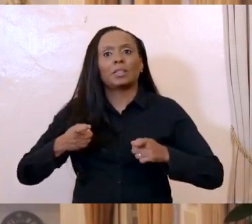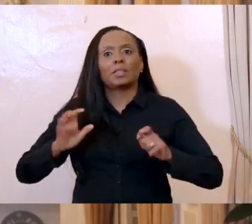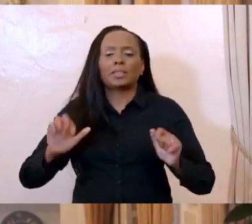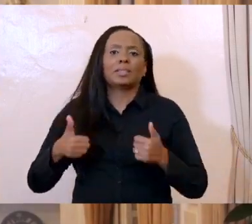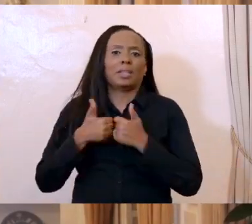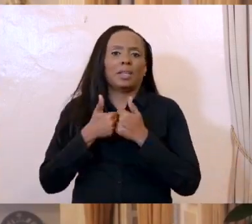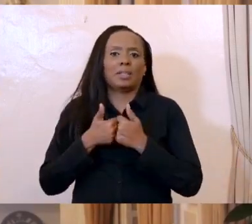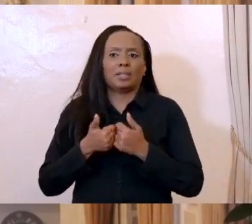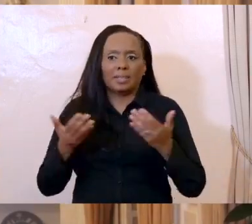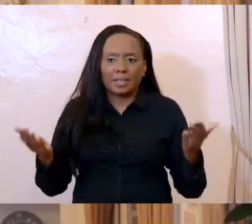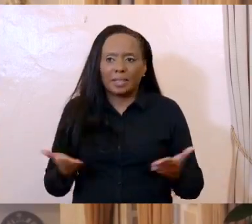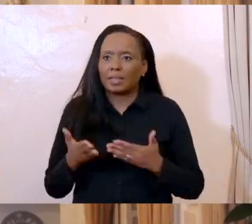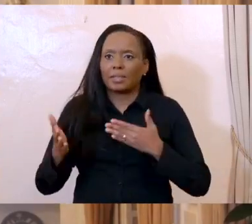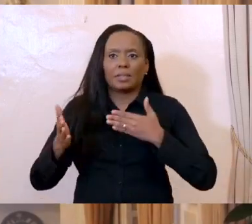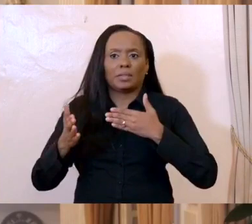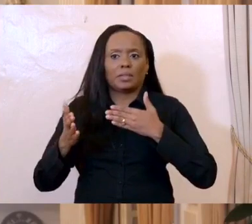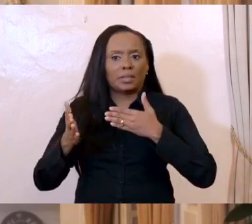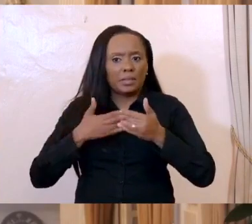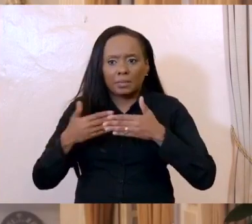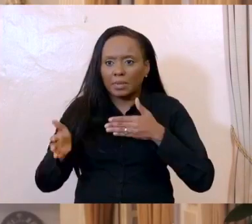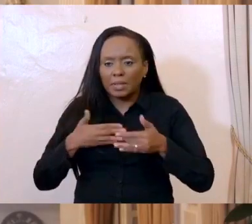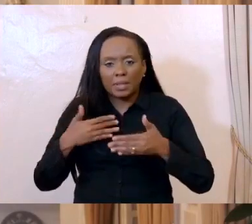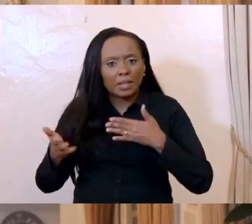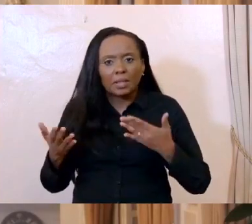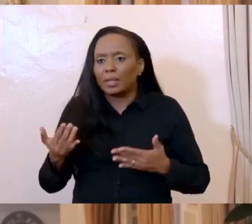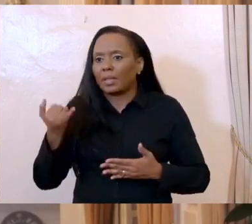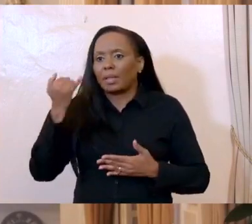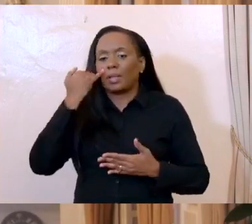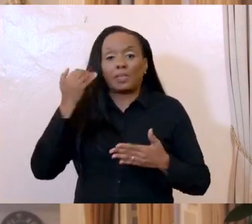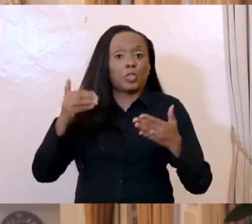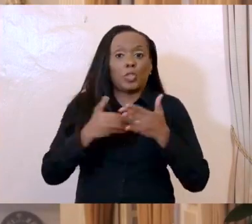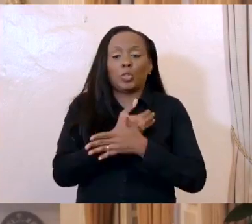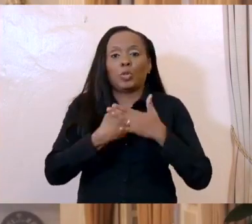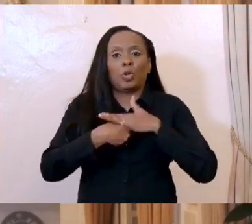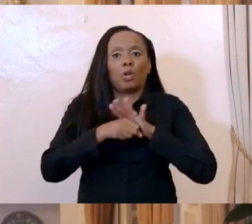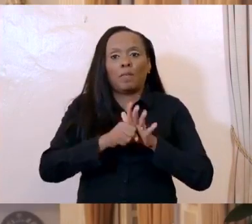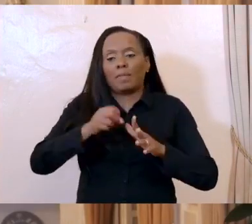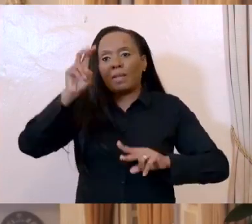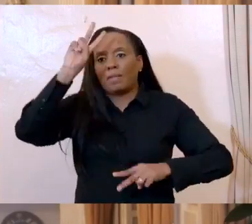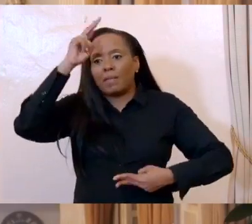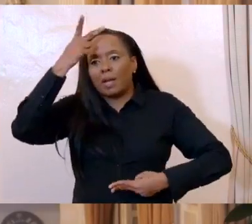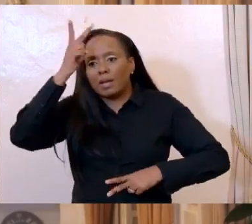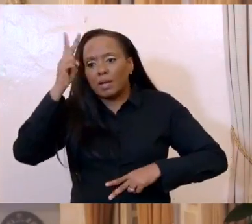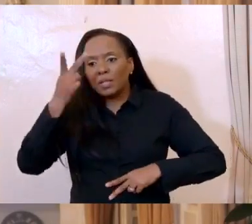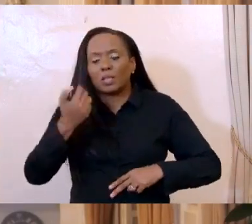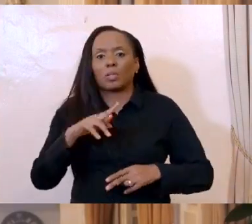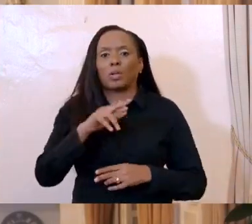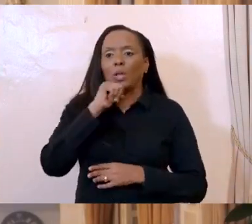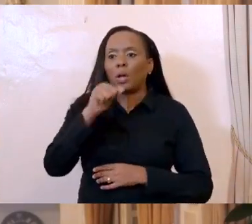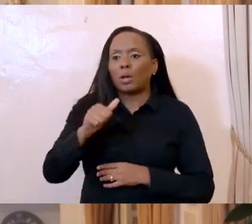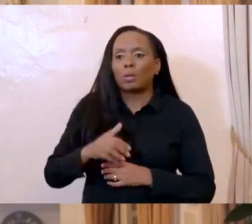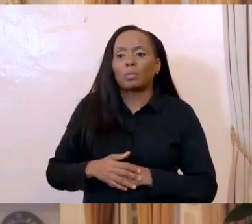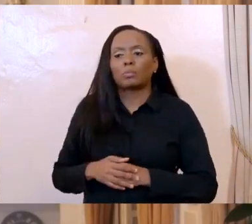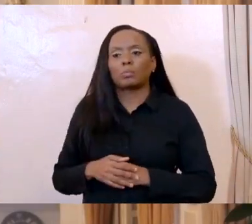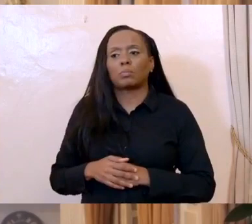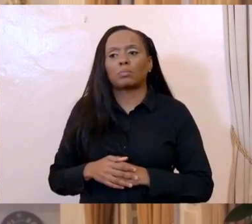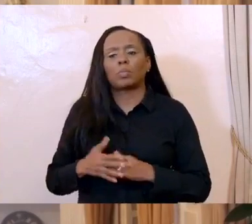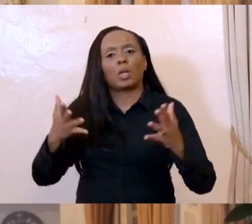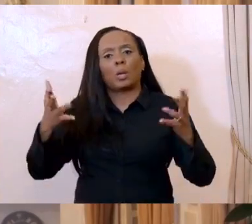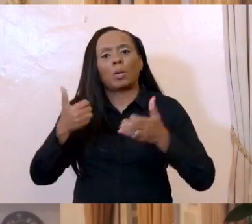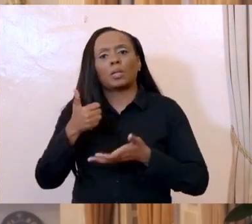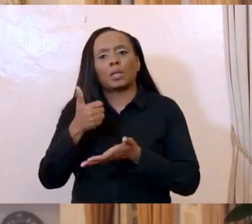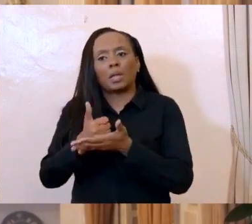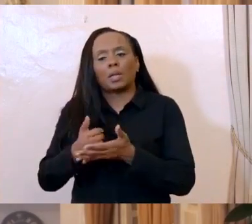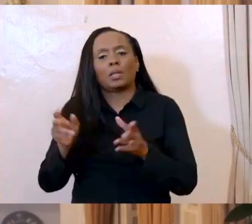this country, regardless of whether or not it's the variant, which is that we're trying to get to people, to treat people.